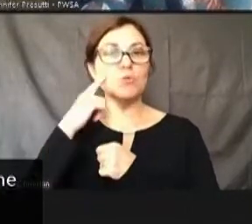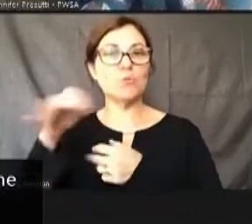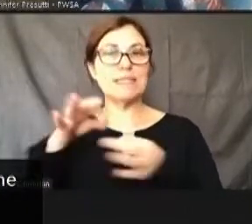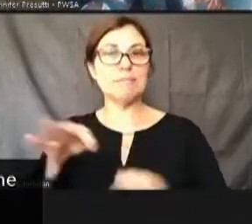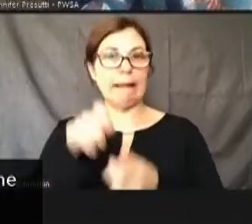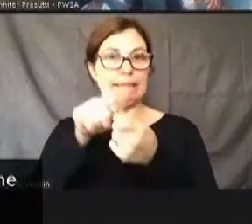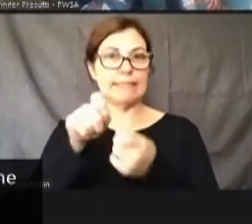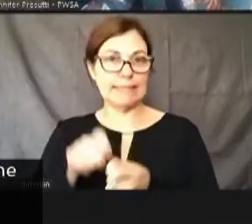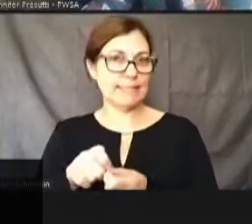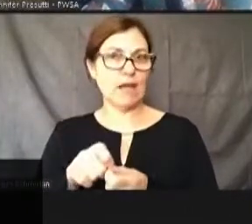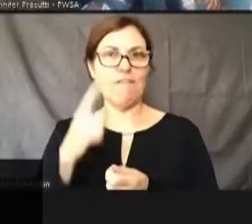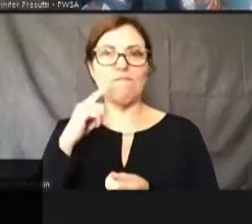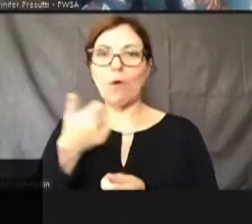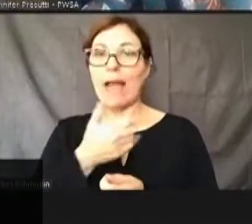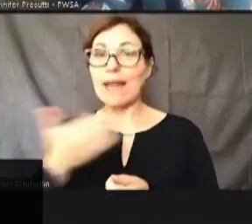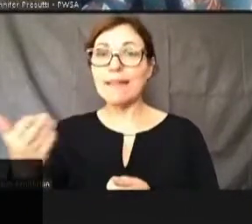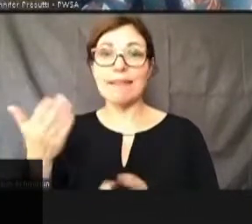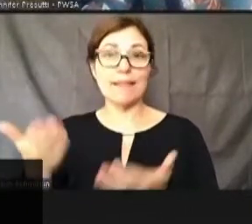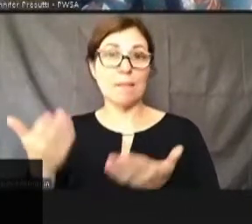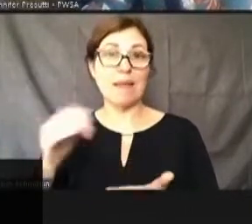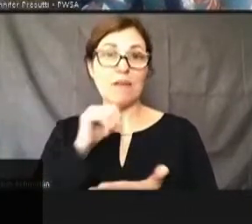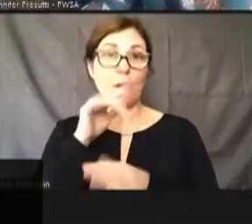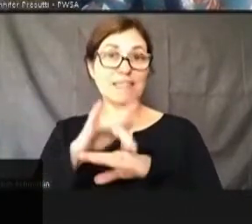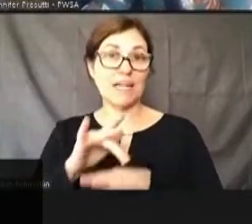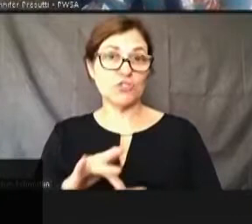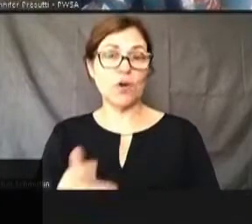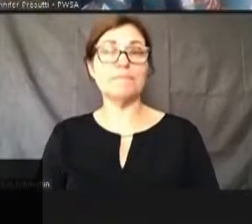items or others that we may not cover.